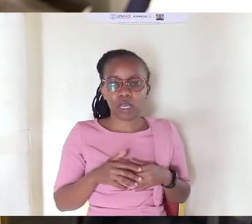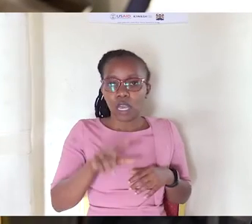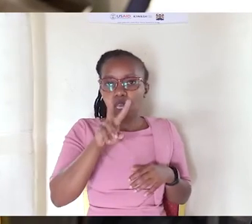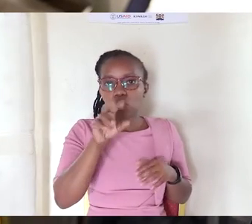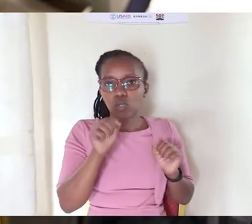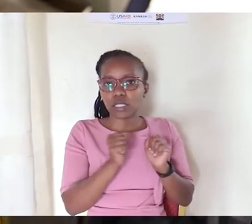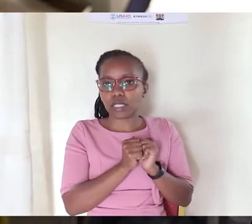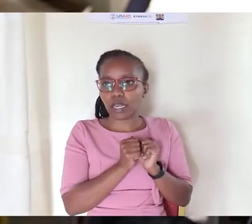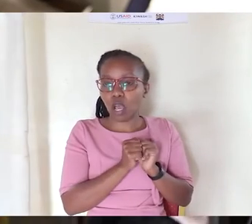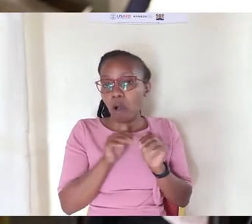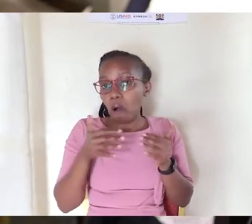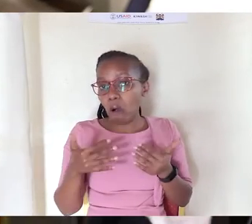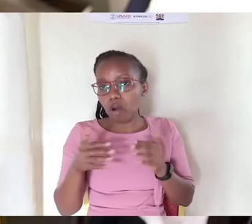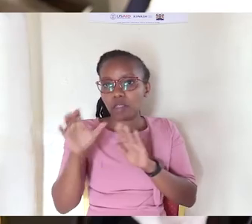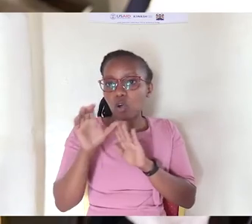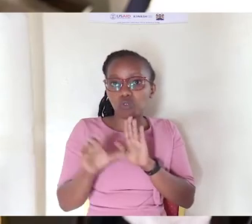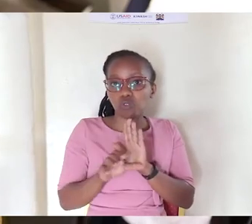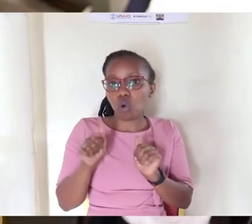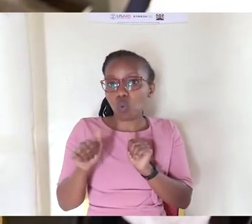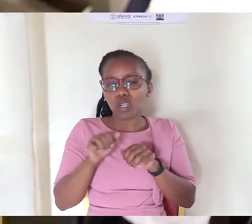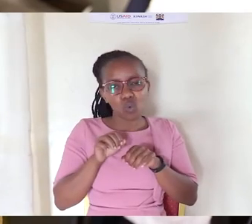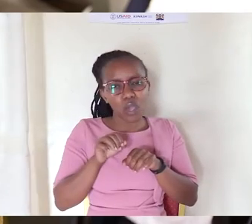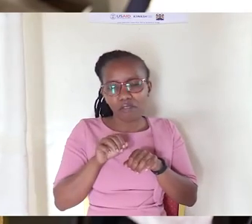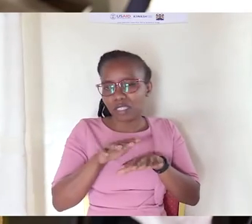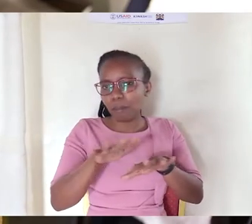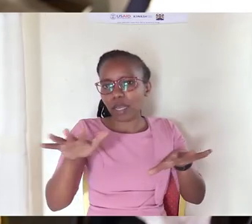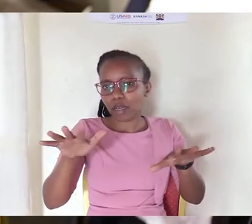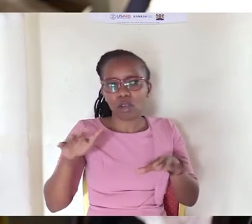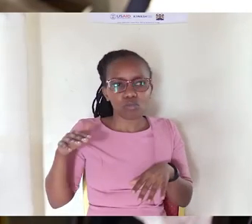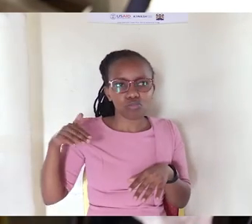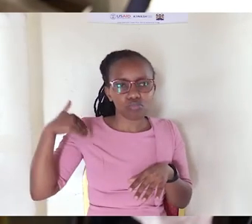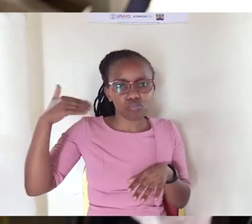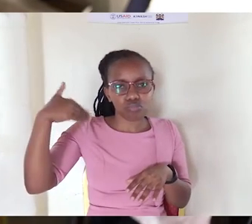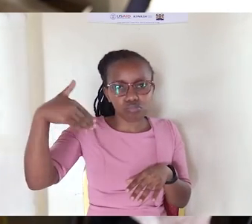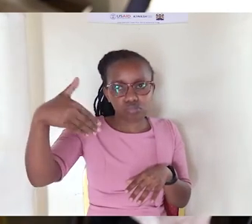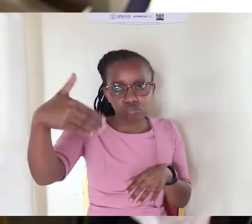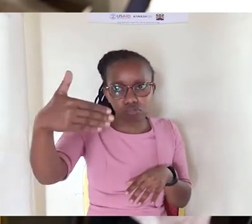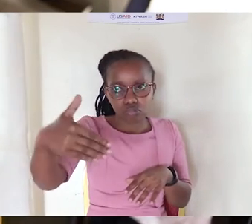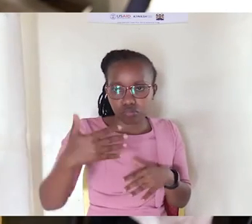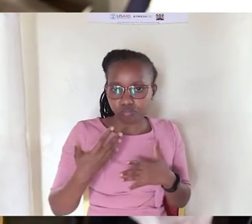2010 or the one that we have disseminated every single year for the past